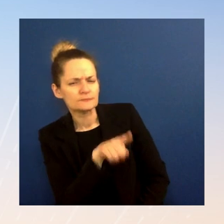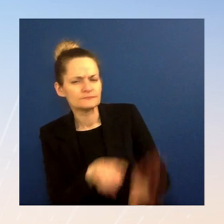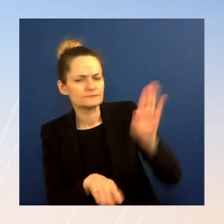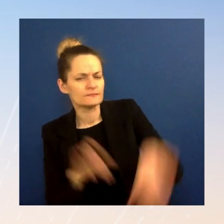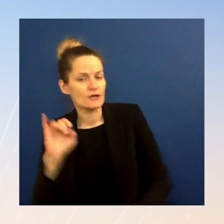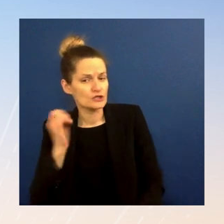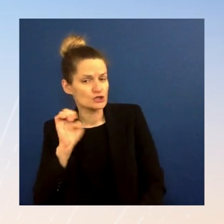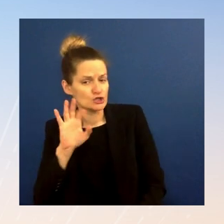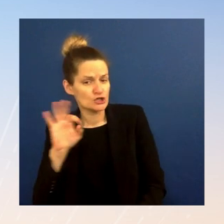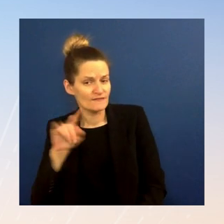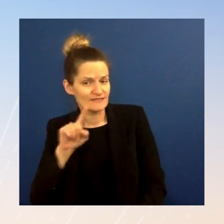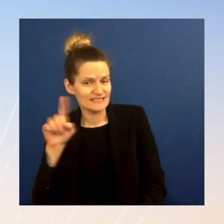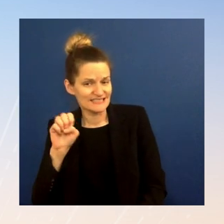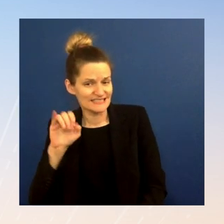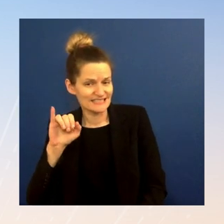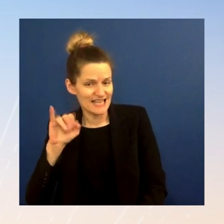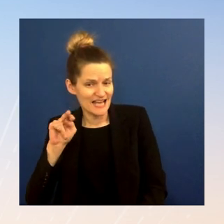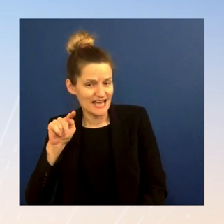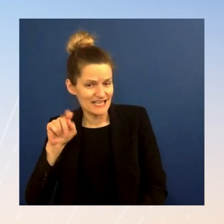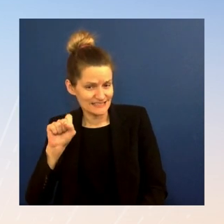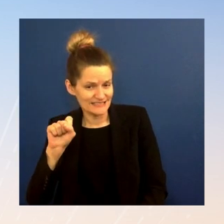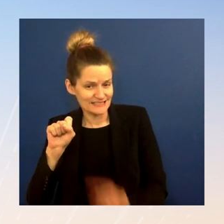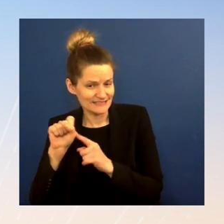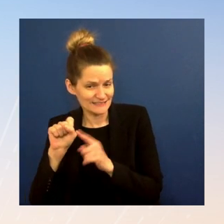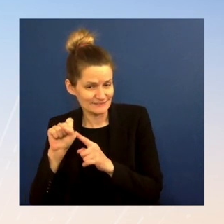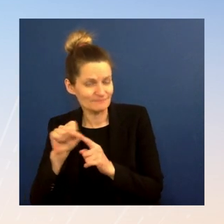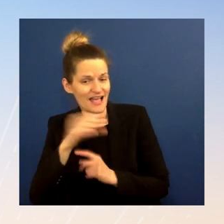backgrounds and different skill sets. Mm-hmm. So